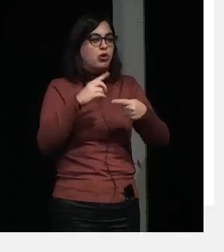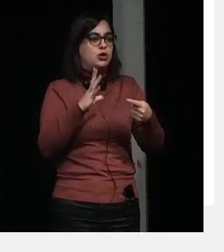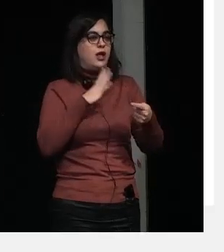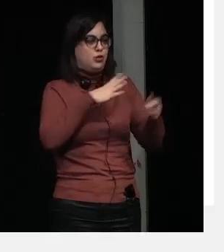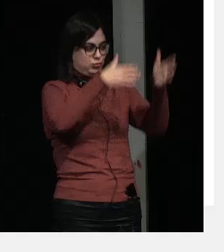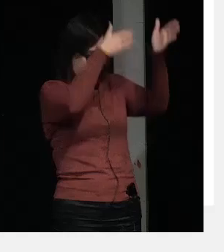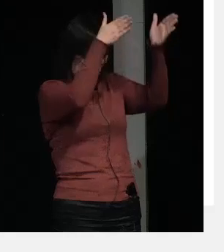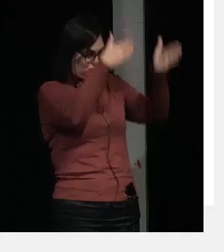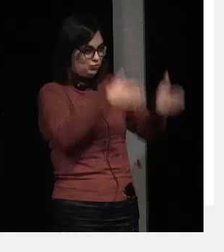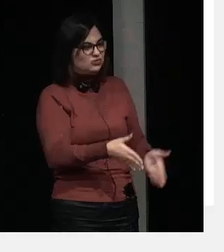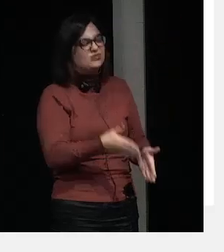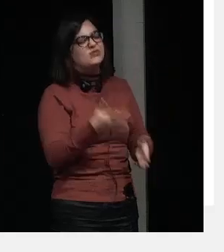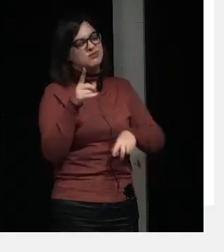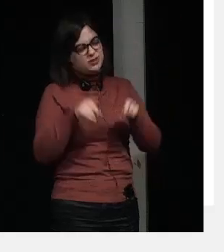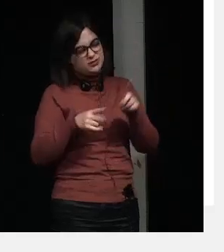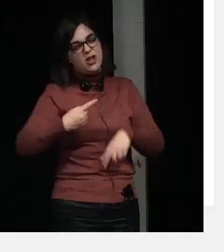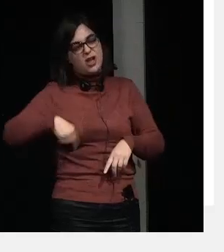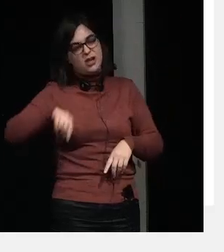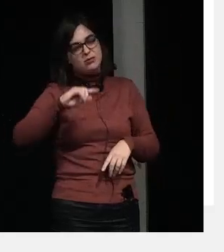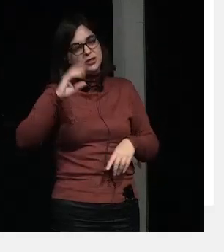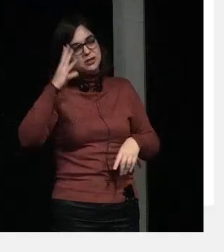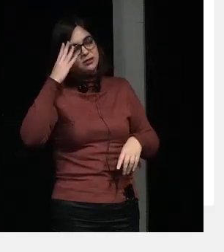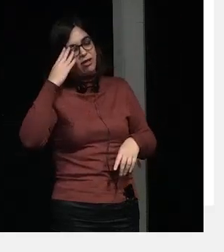that. Thank you very much for saying